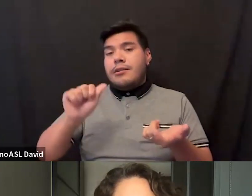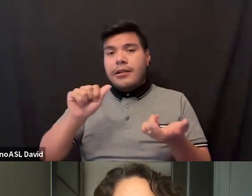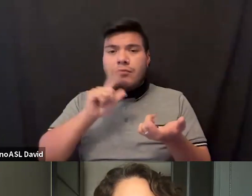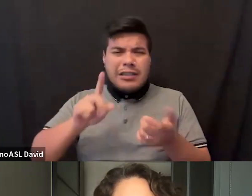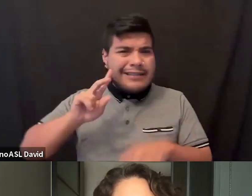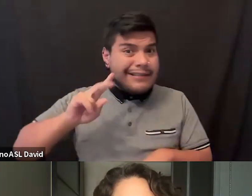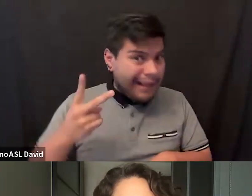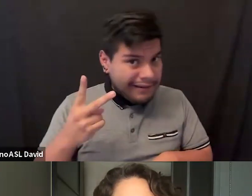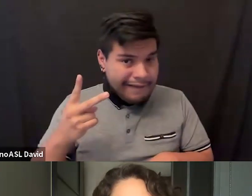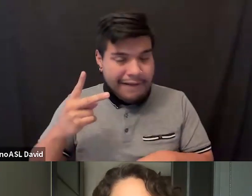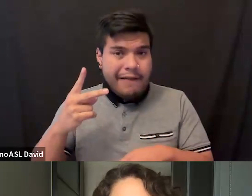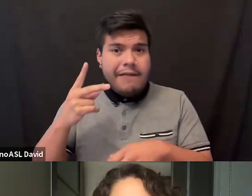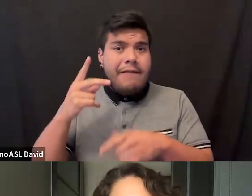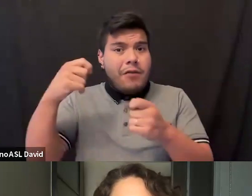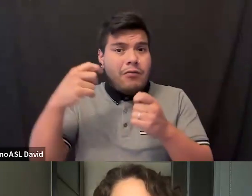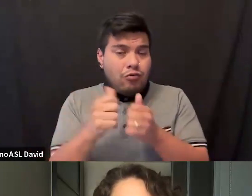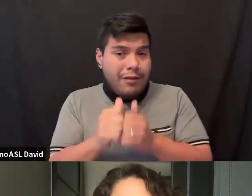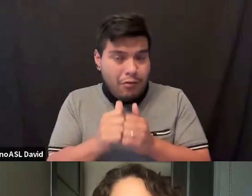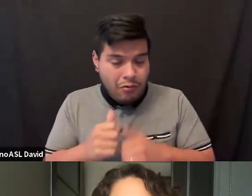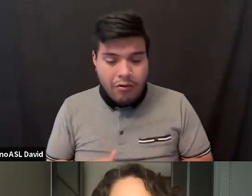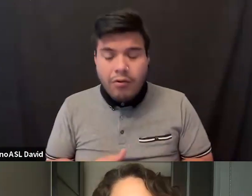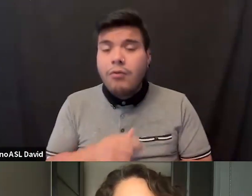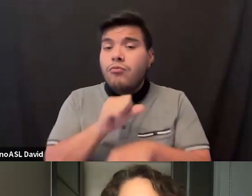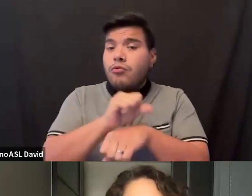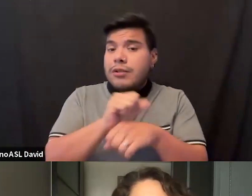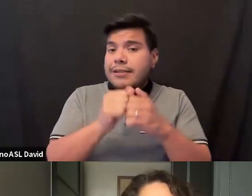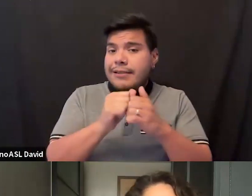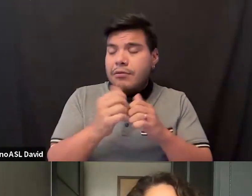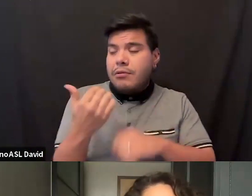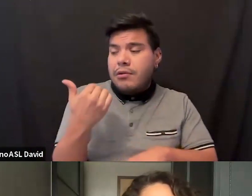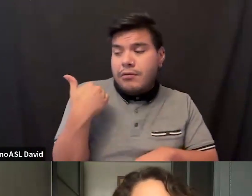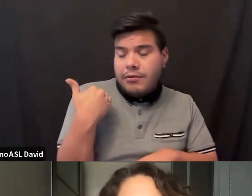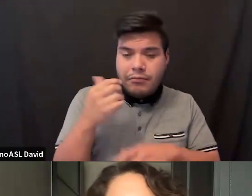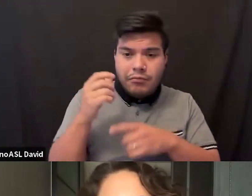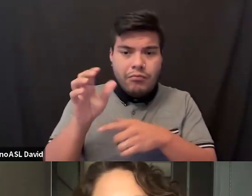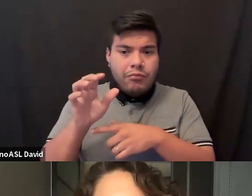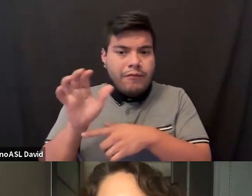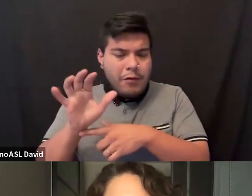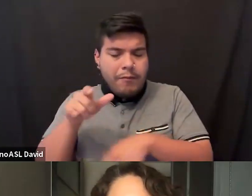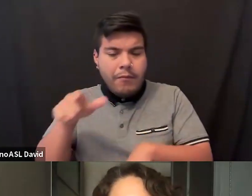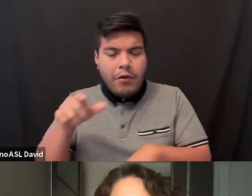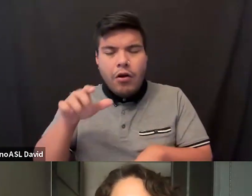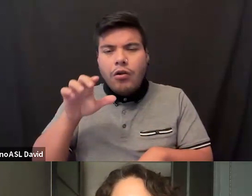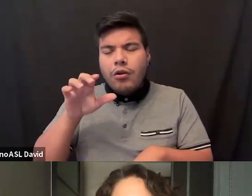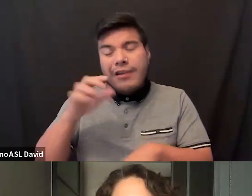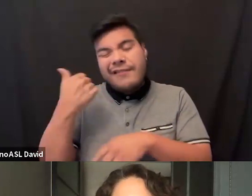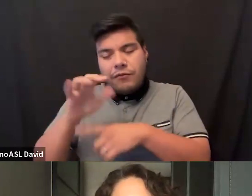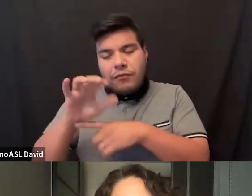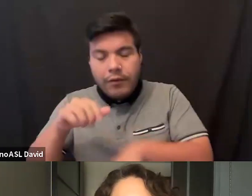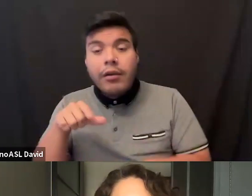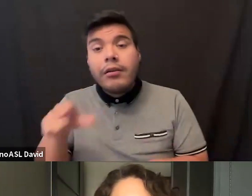film together. We started working together in a last feature film that's called Your Turn. There's a